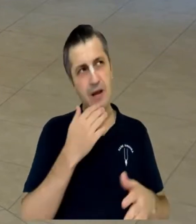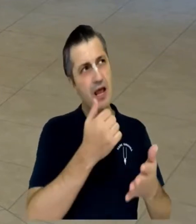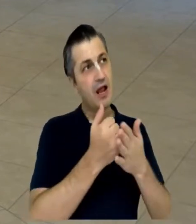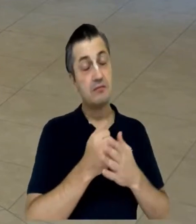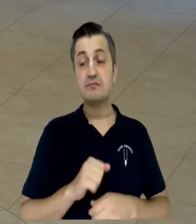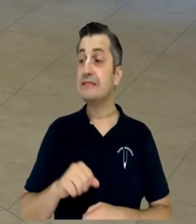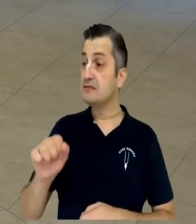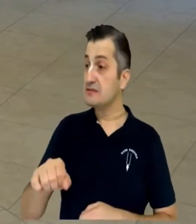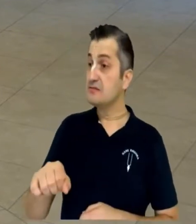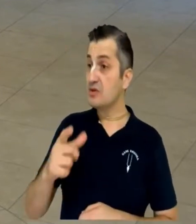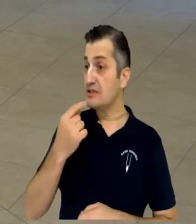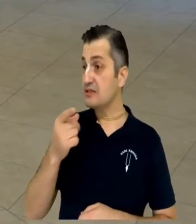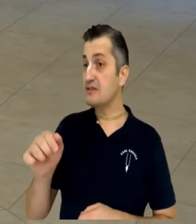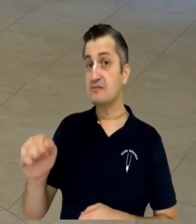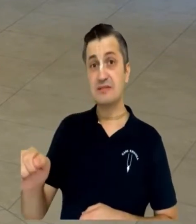nice. So